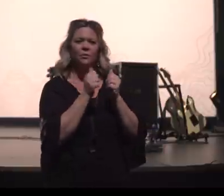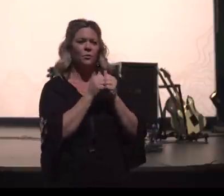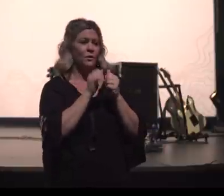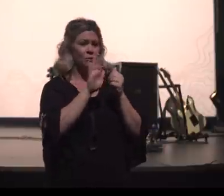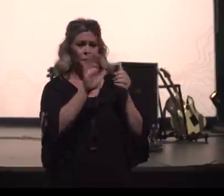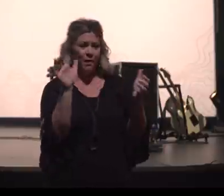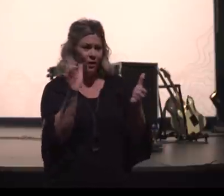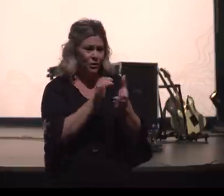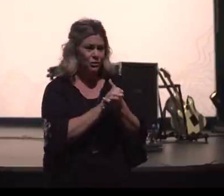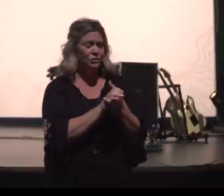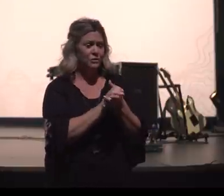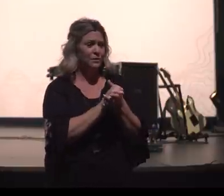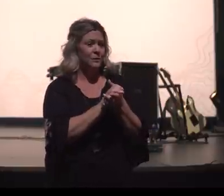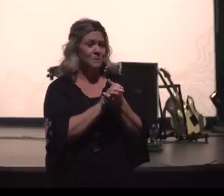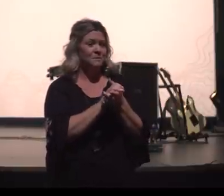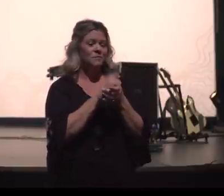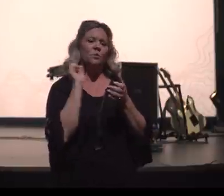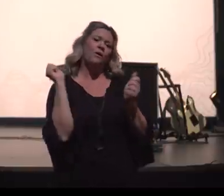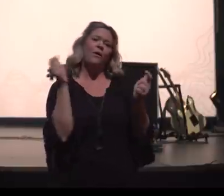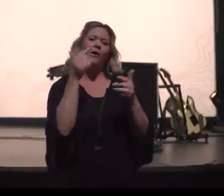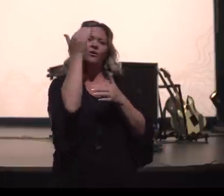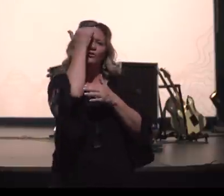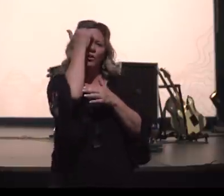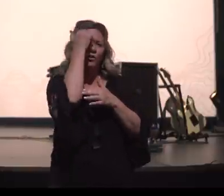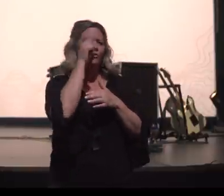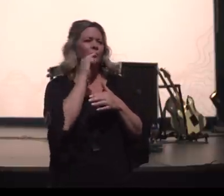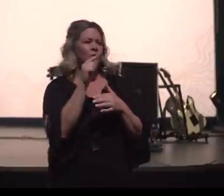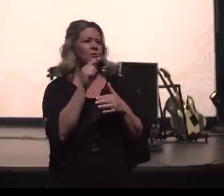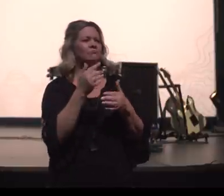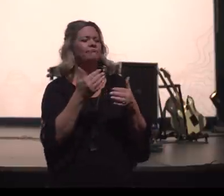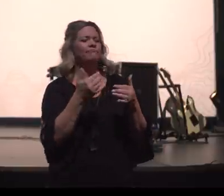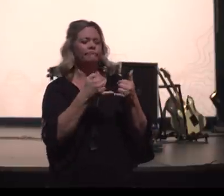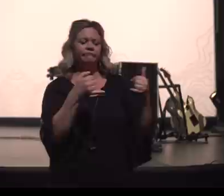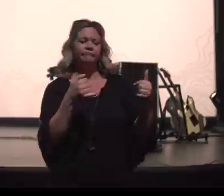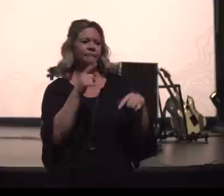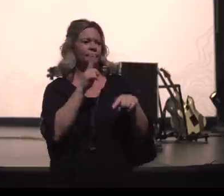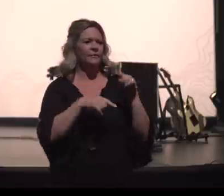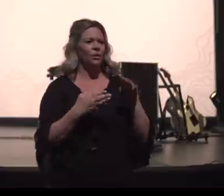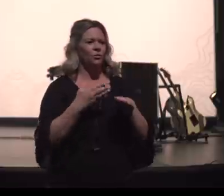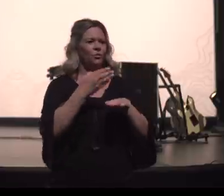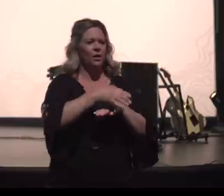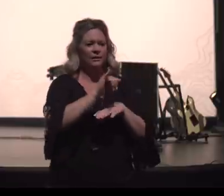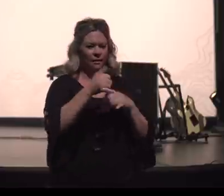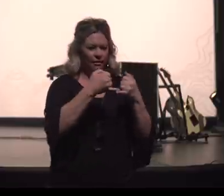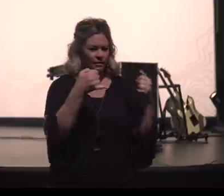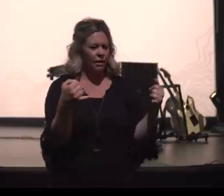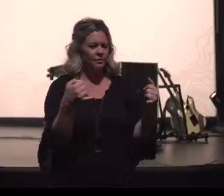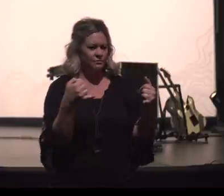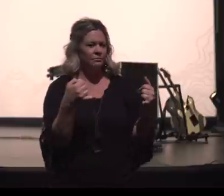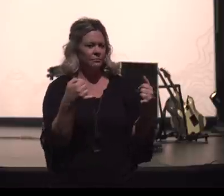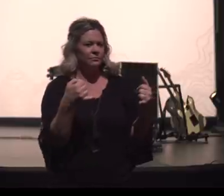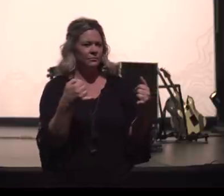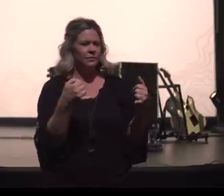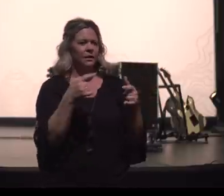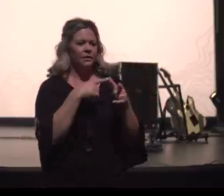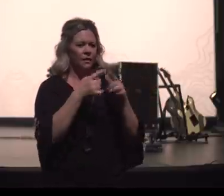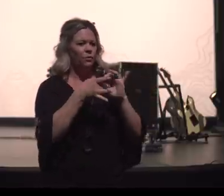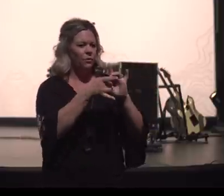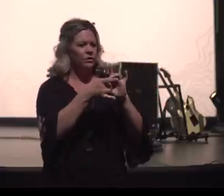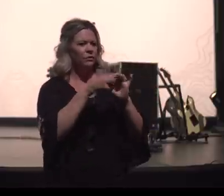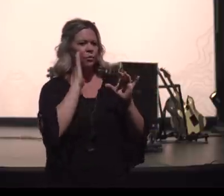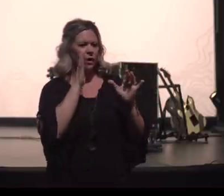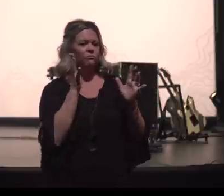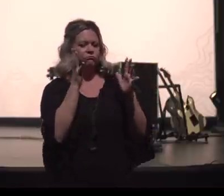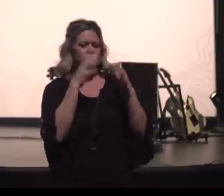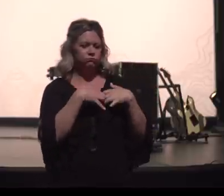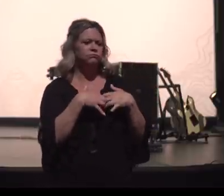even in your marriage. In a marriage, we all know there's lines that if it gets crossed, the relationship probably